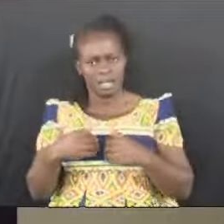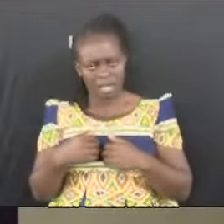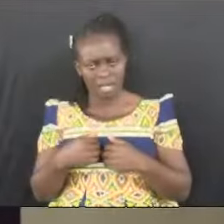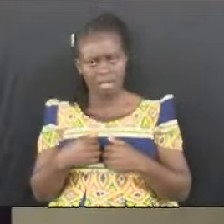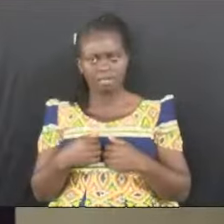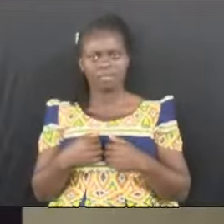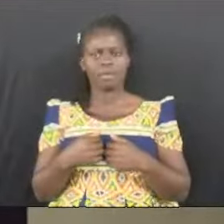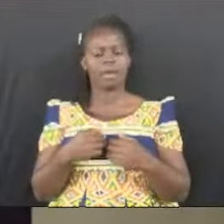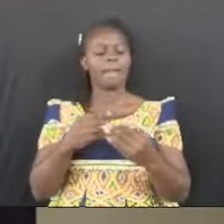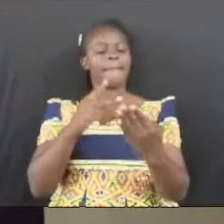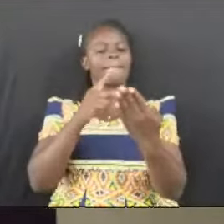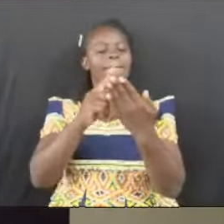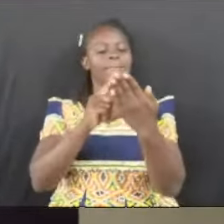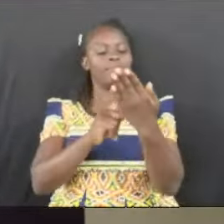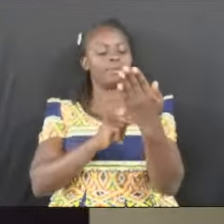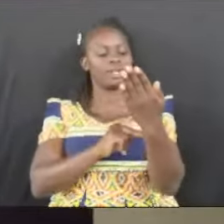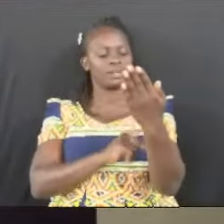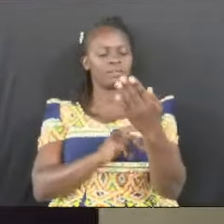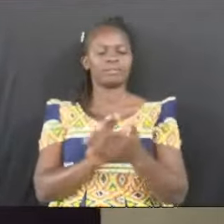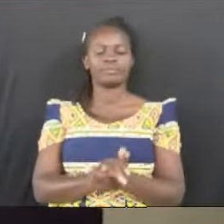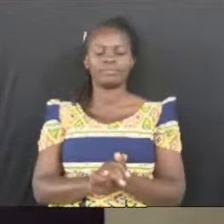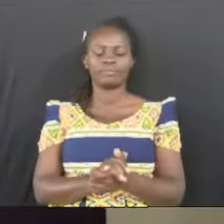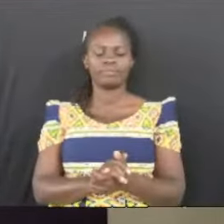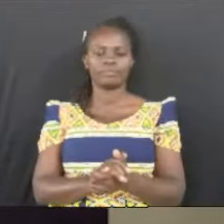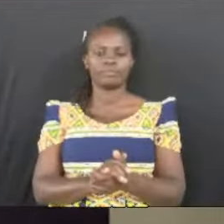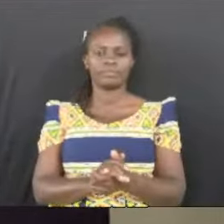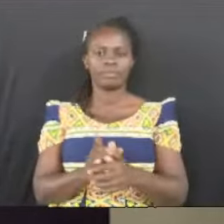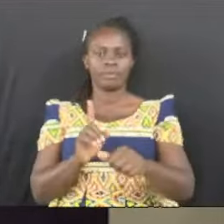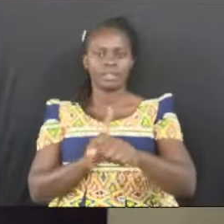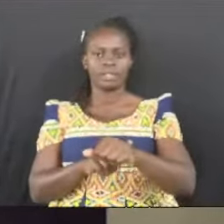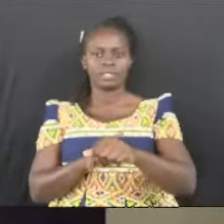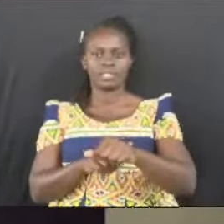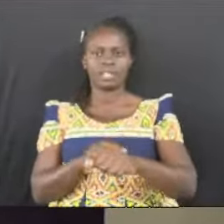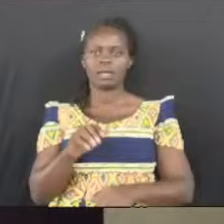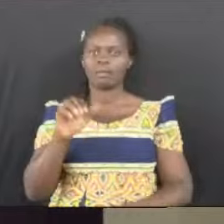of Abraham, left Ur of Chaldean